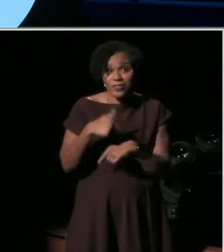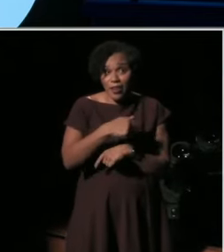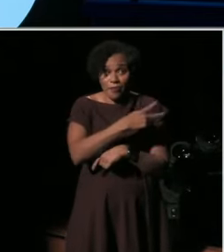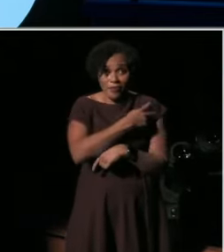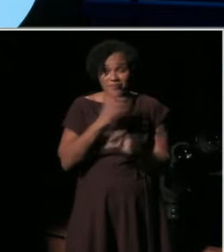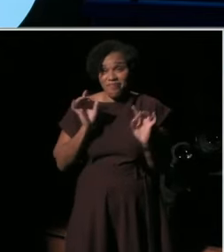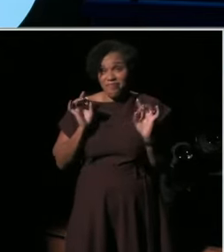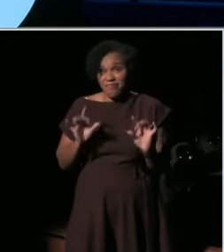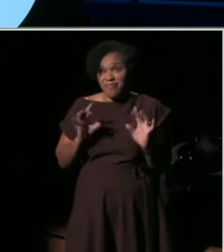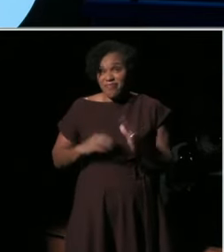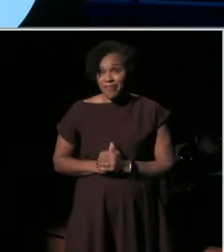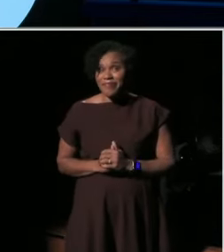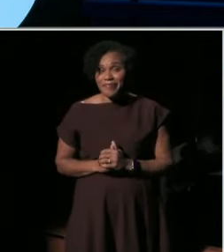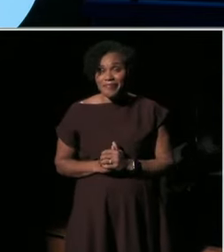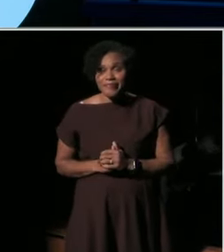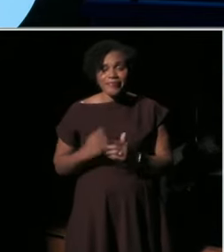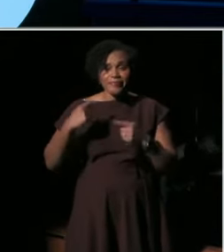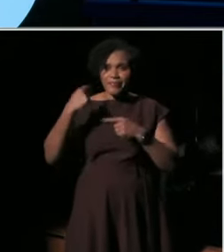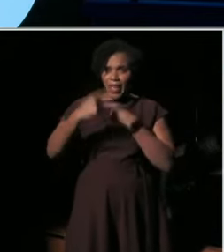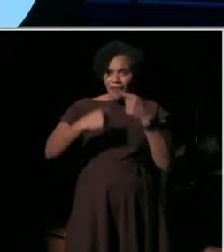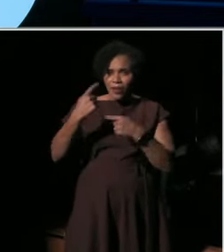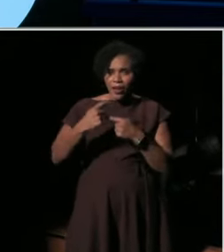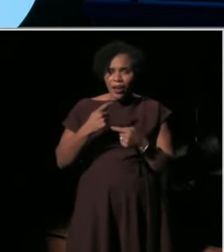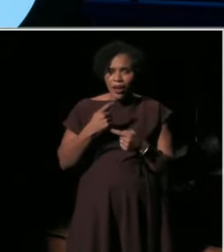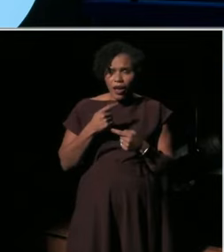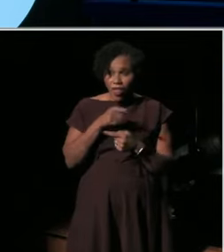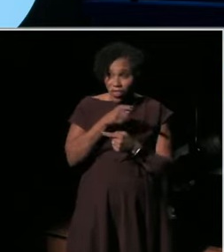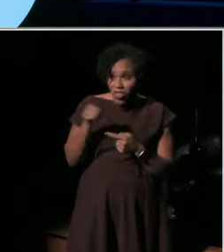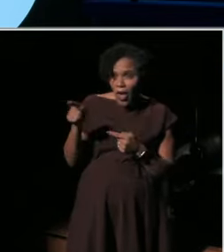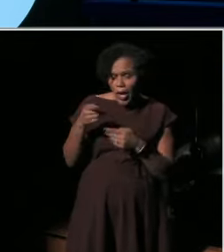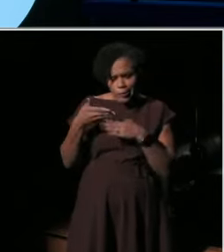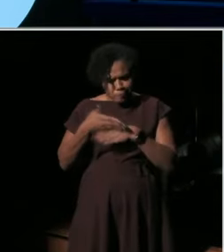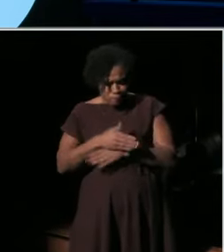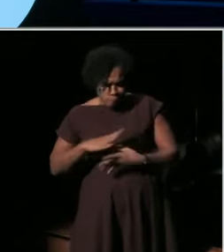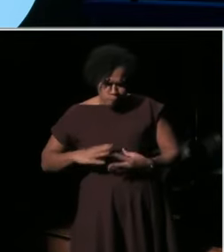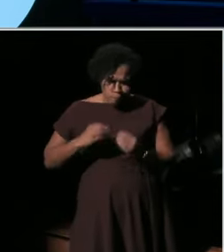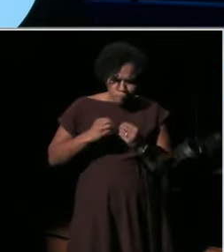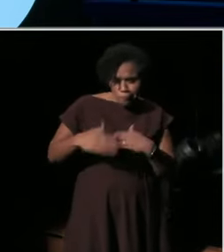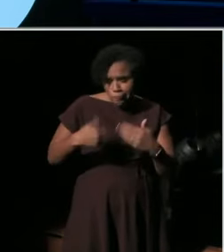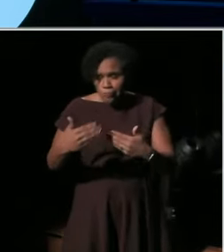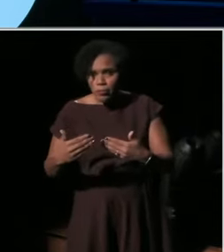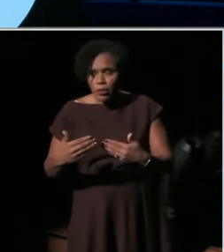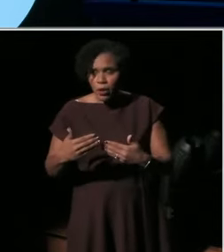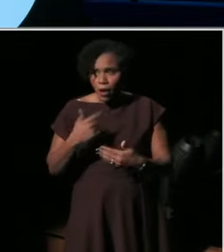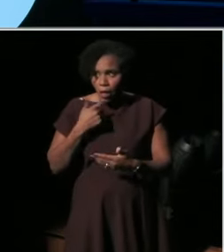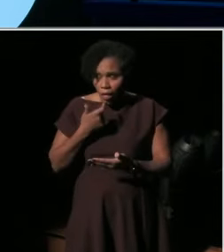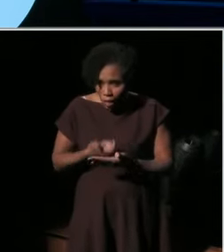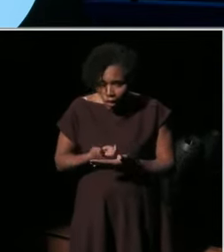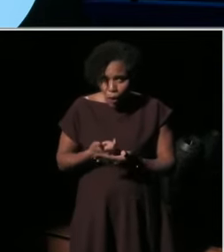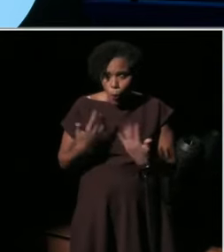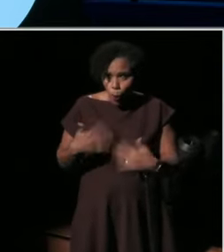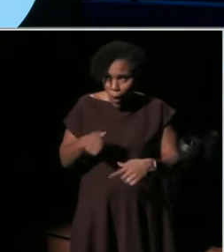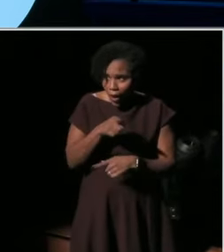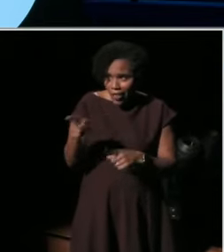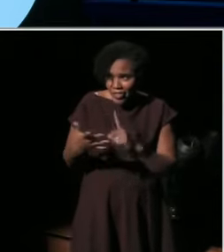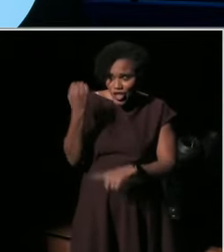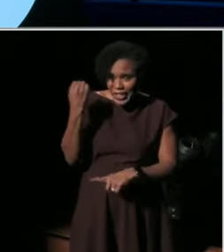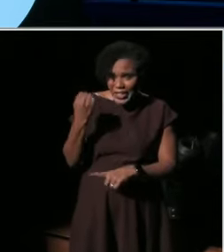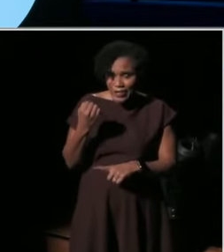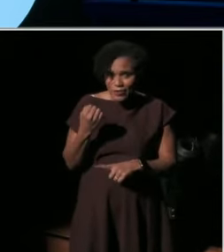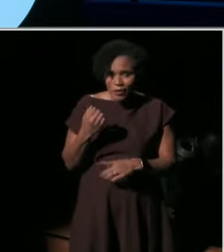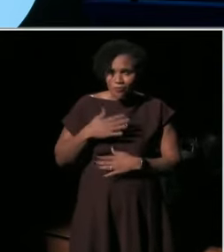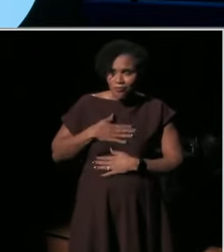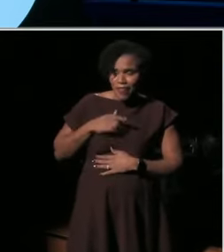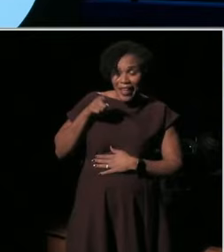employees. Every year, I'm amazed at what they pull off, and they do it with such enthusiasm and dedication. It makes our job easy,